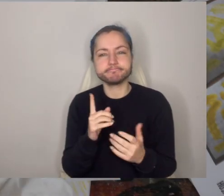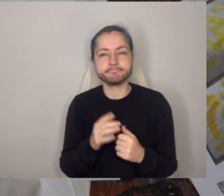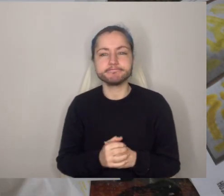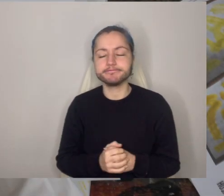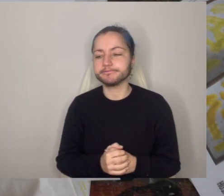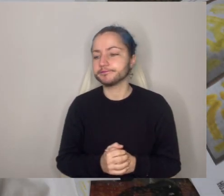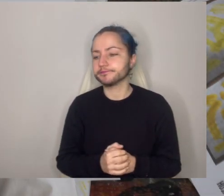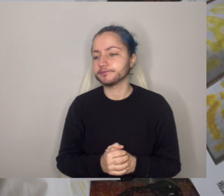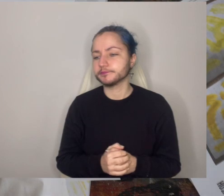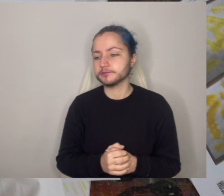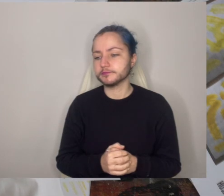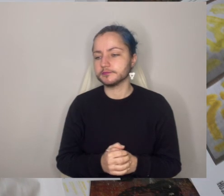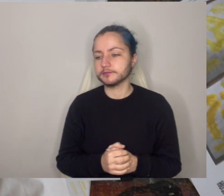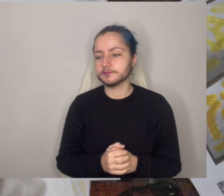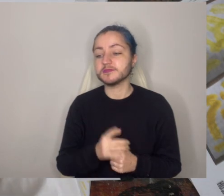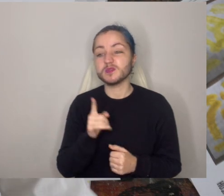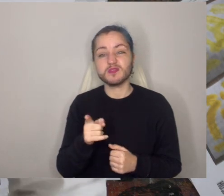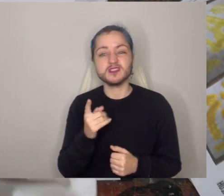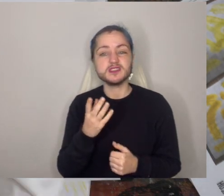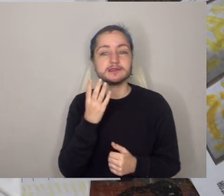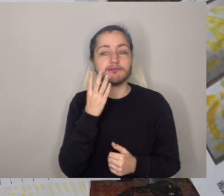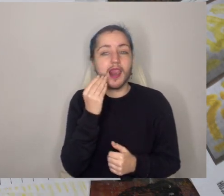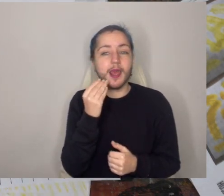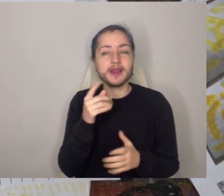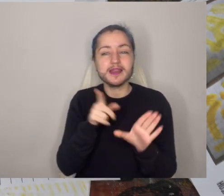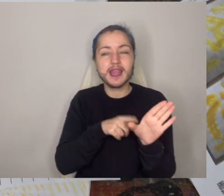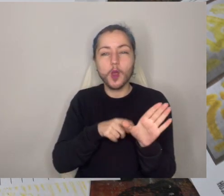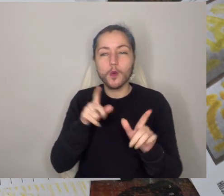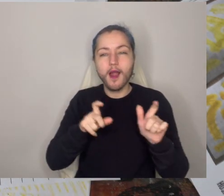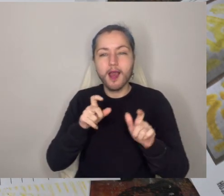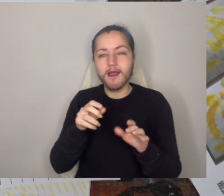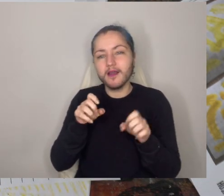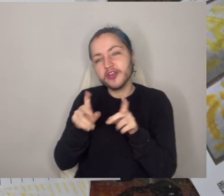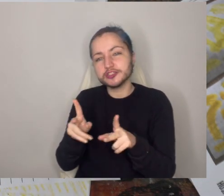expressive lines, just to try and